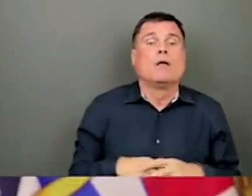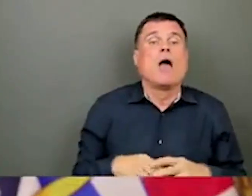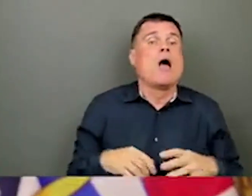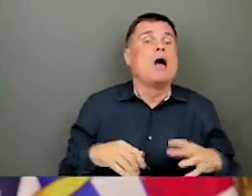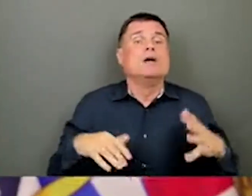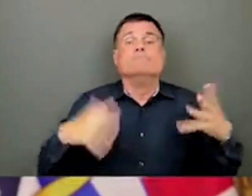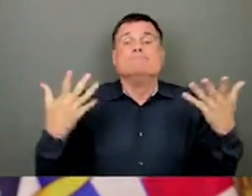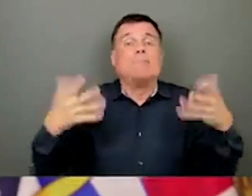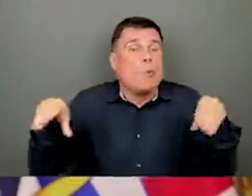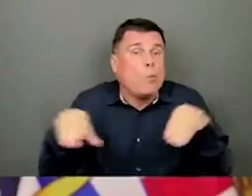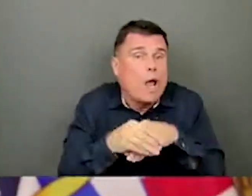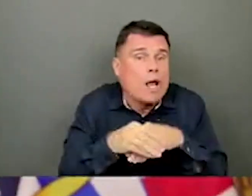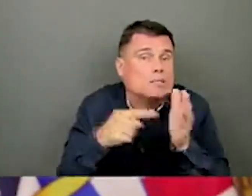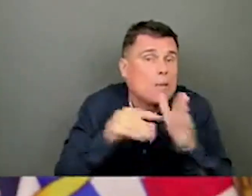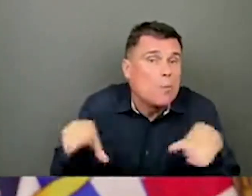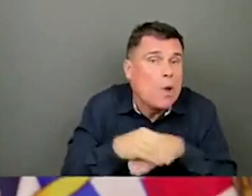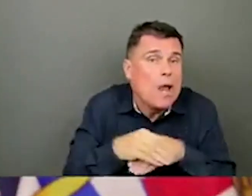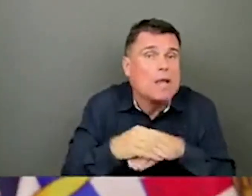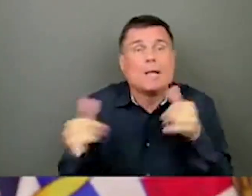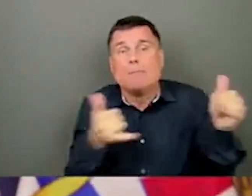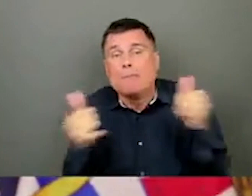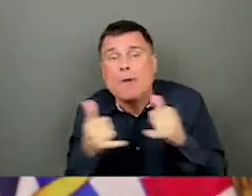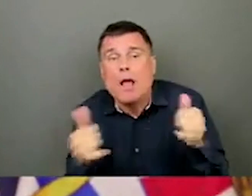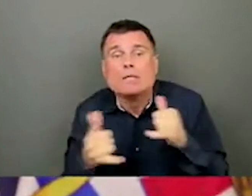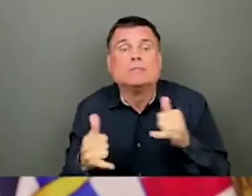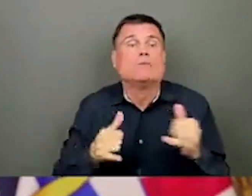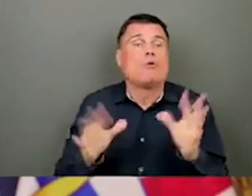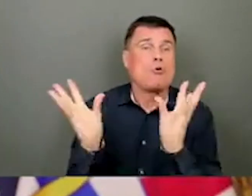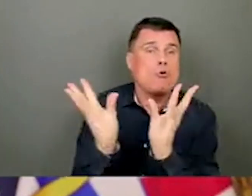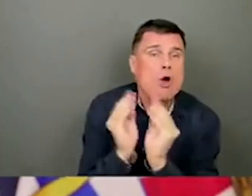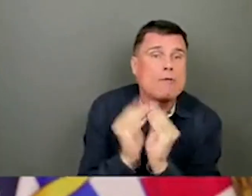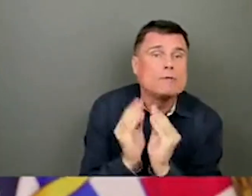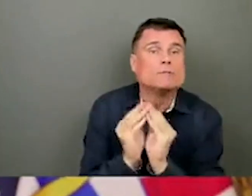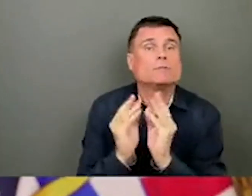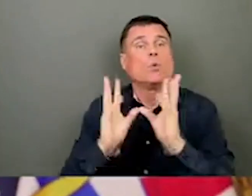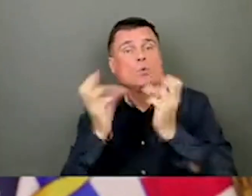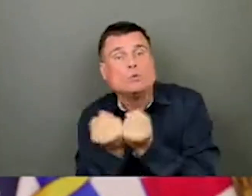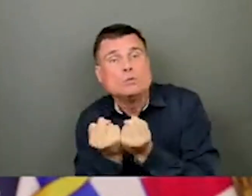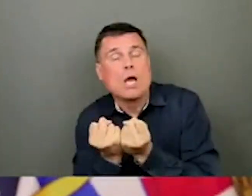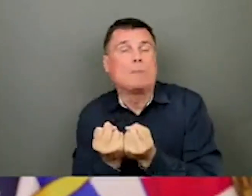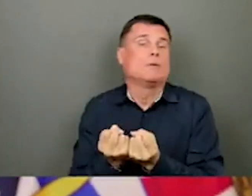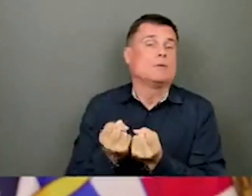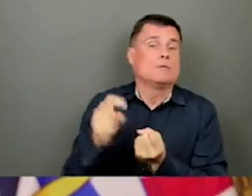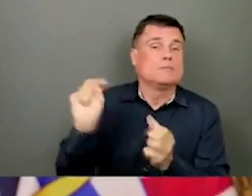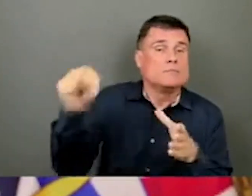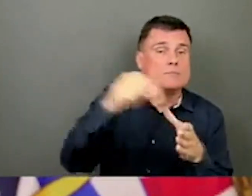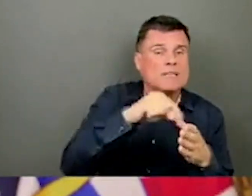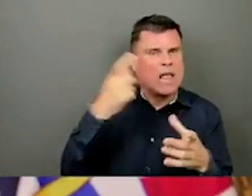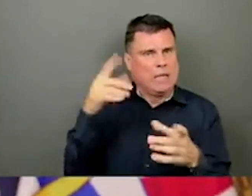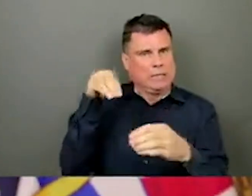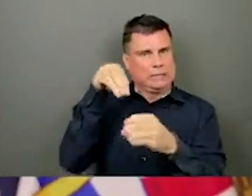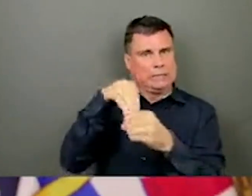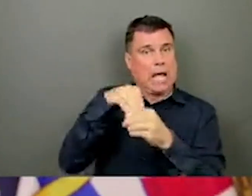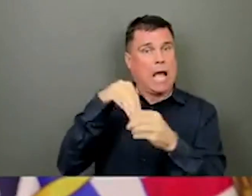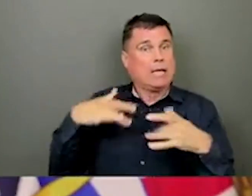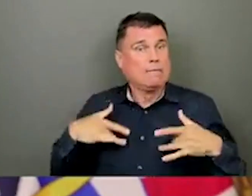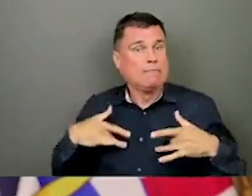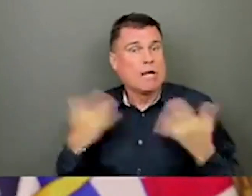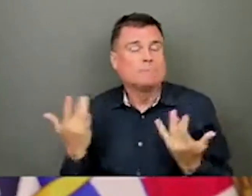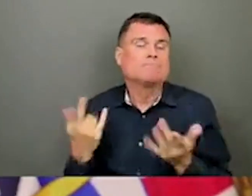weddings or parties, birthdays, conferences, and workshops, and indoor organized events,